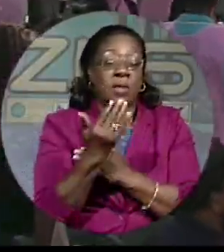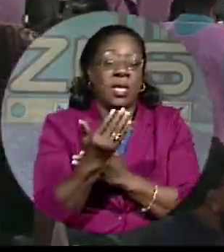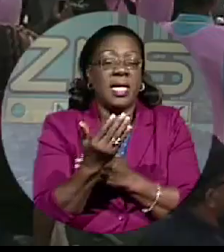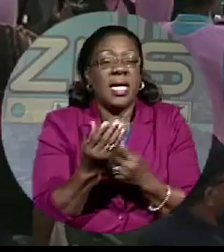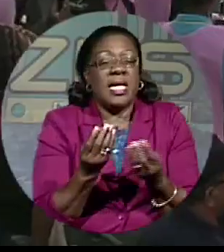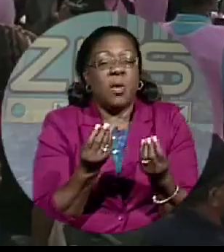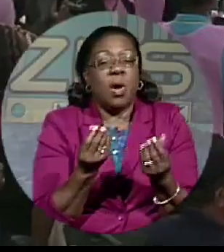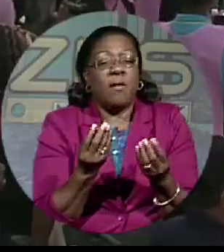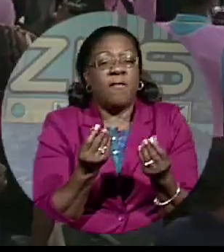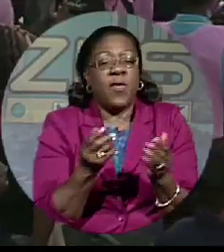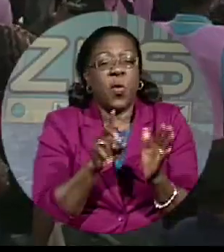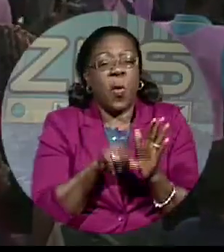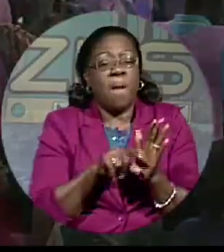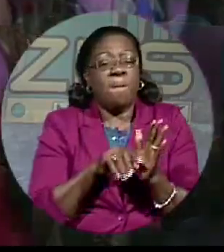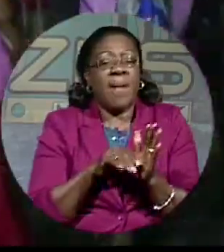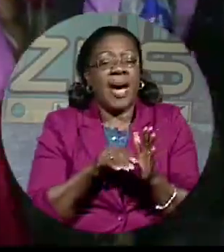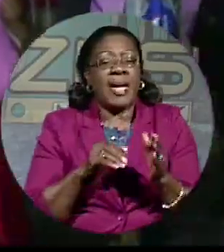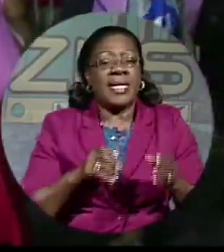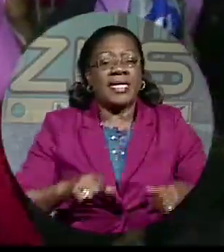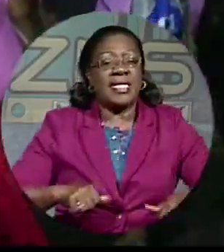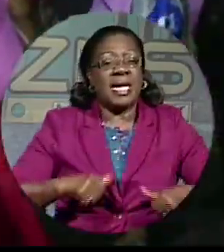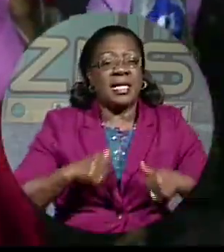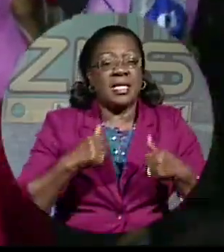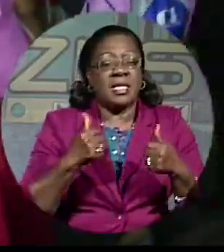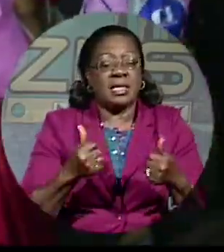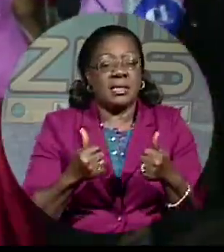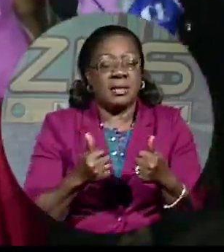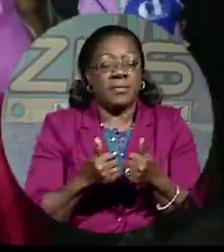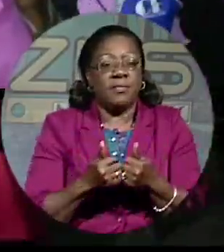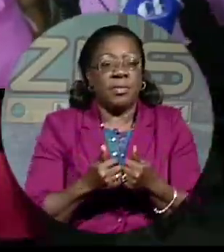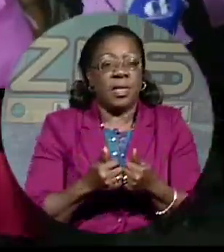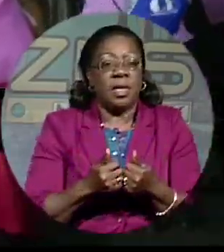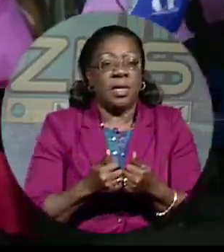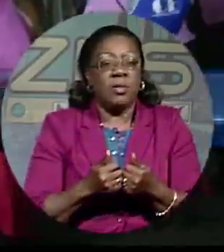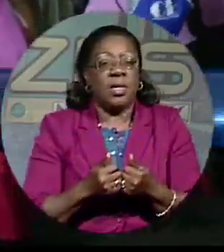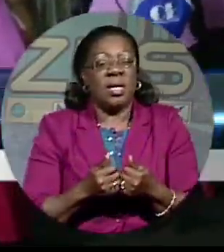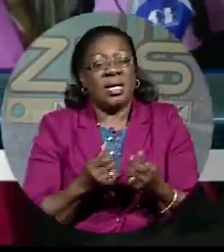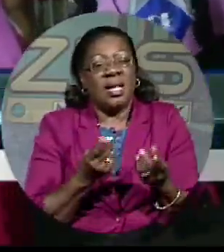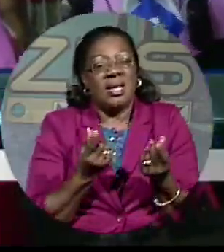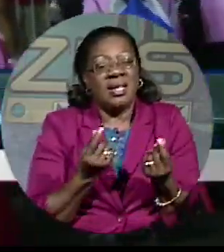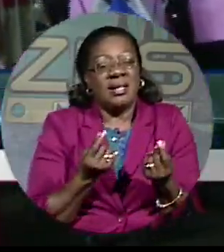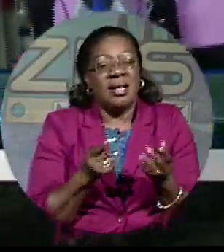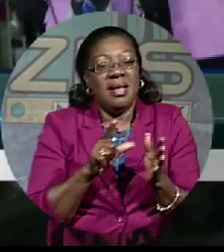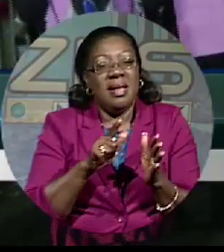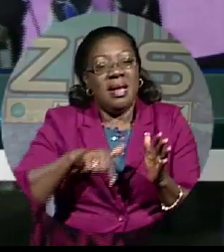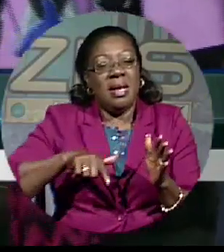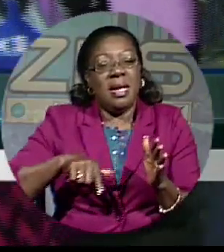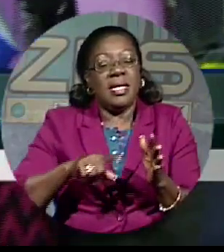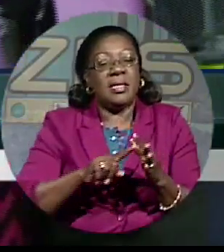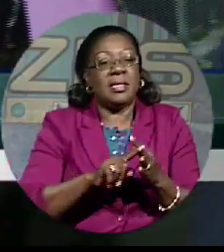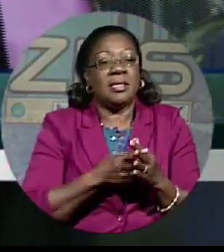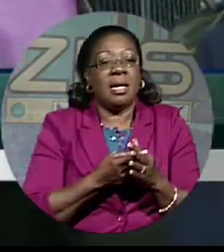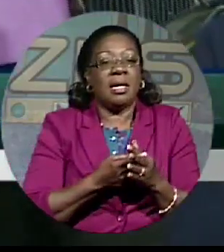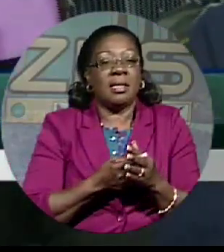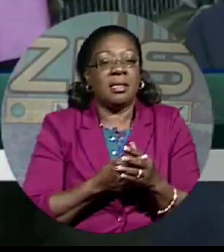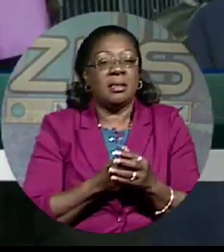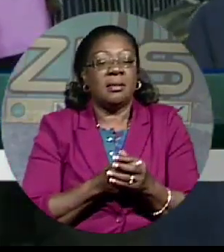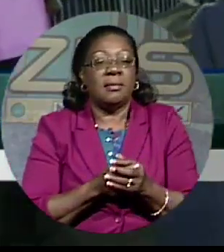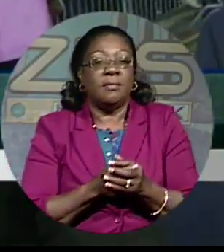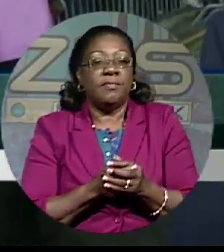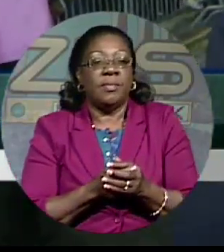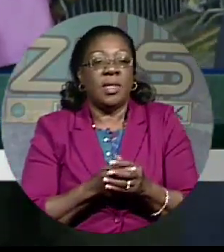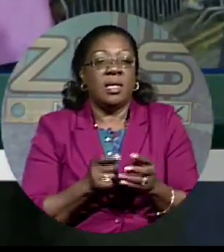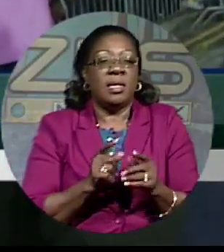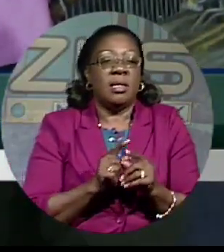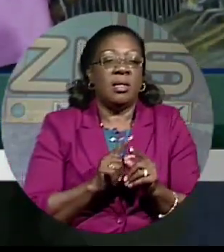challenges. We probably got a slightly late start with the group coming out first. They had a little difficulty, but